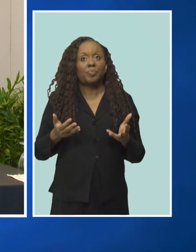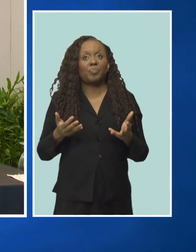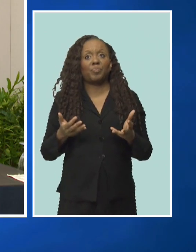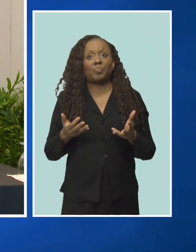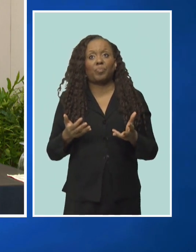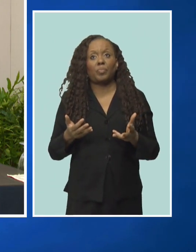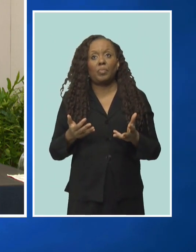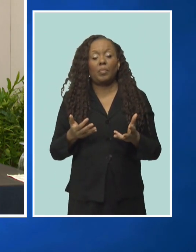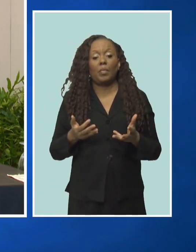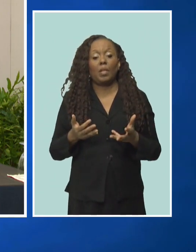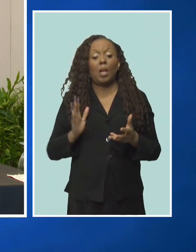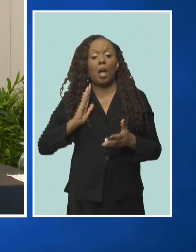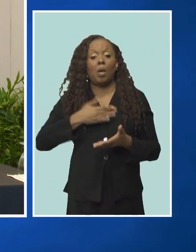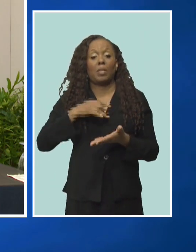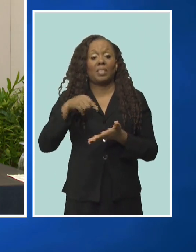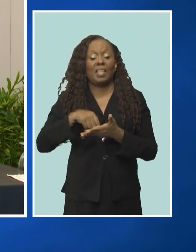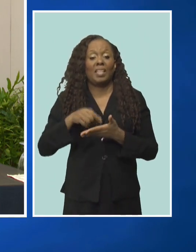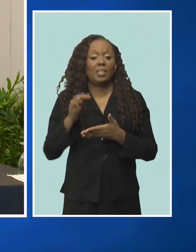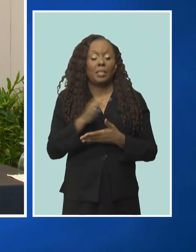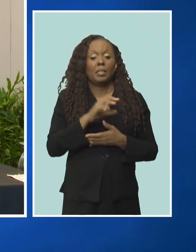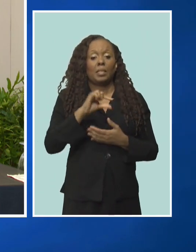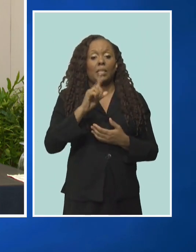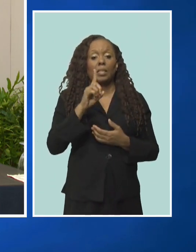the debt to GDP ratio was